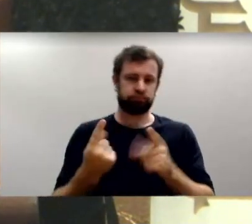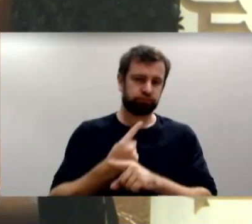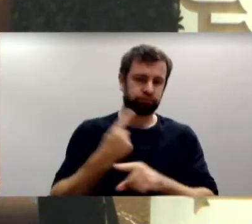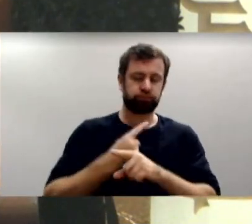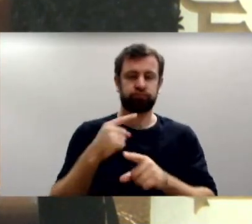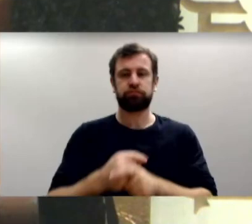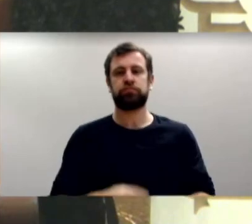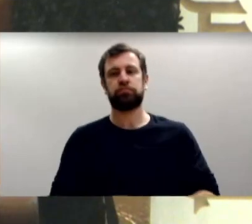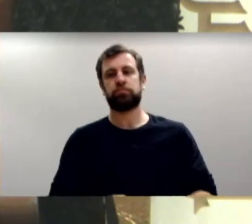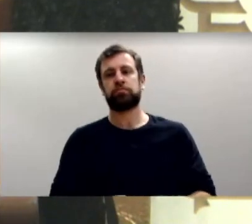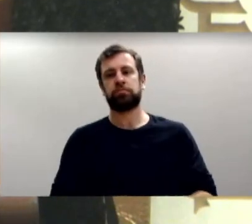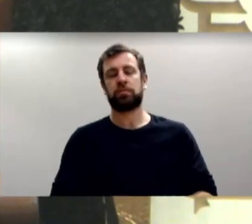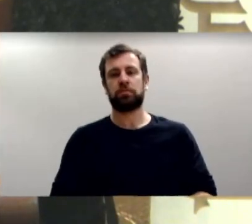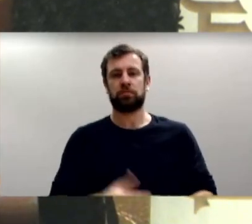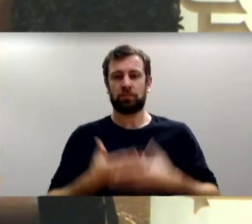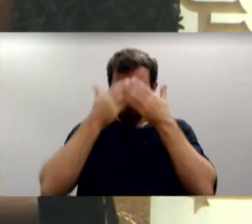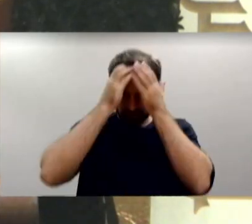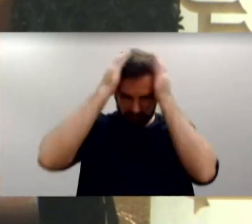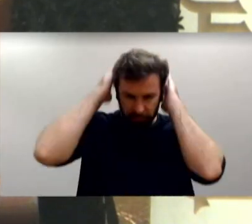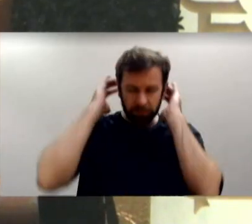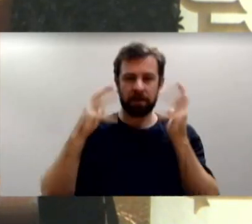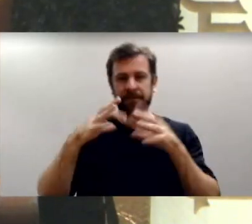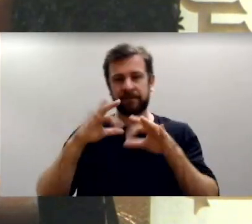Wamsahu, wipe your head and the feet.